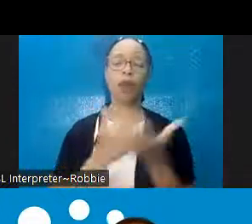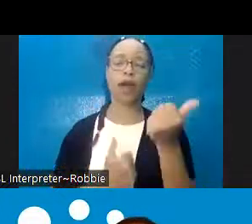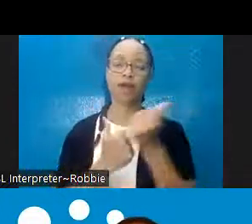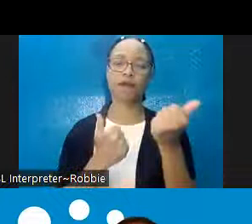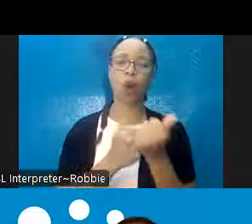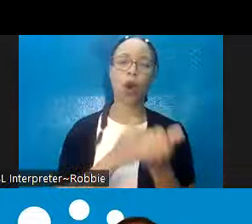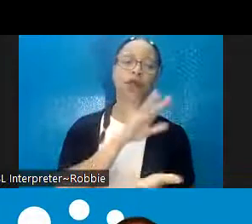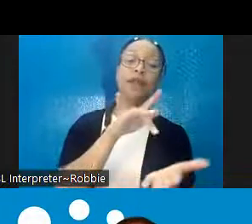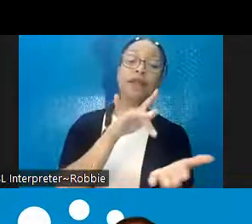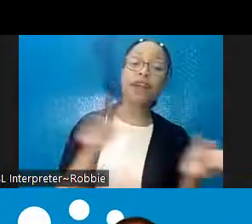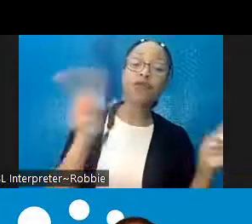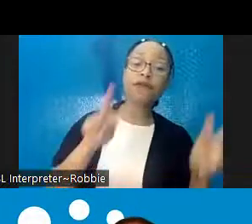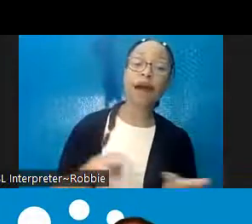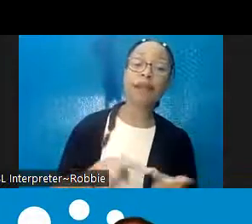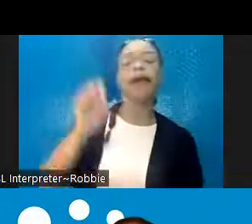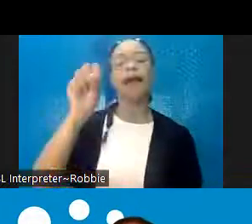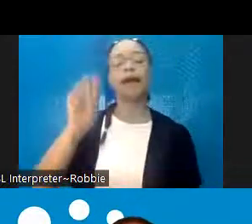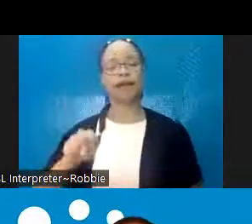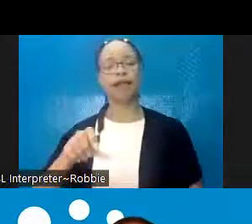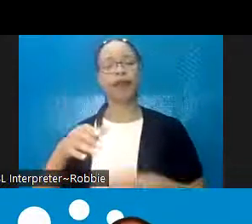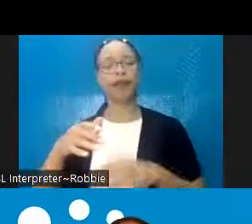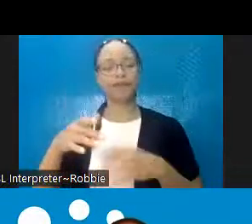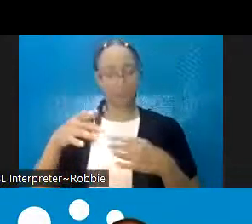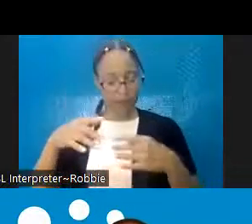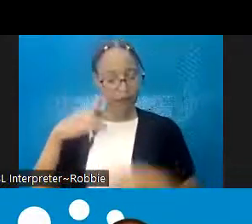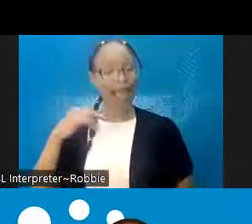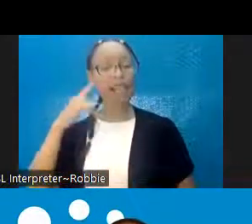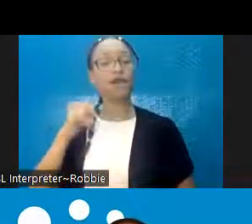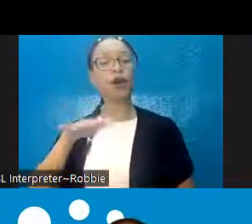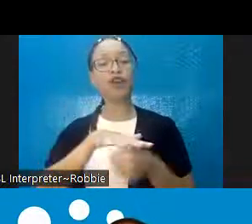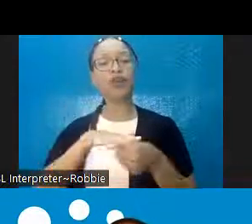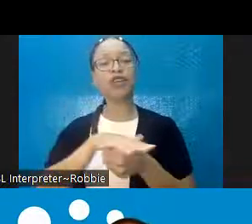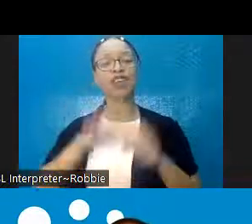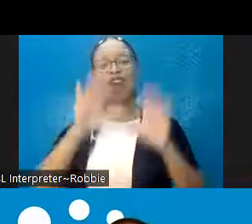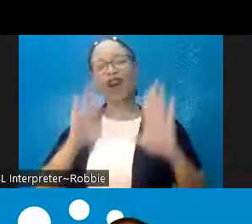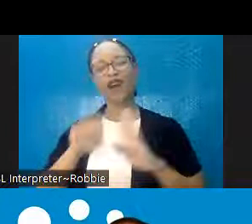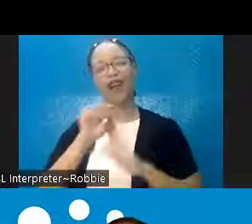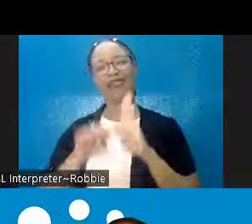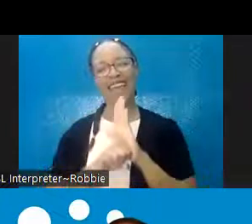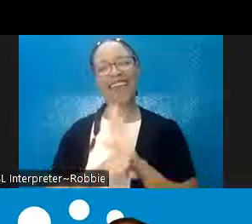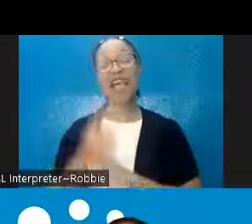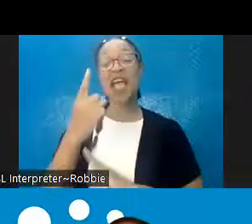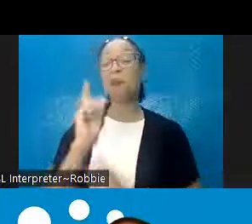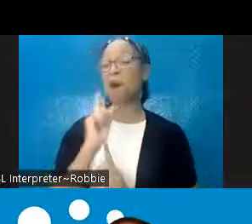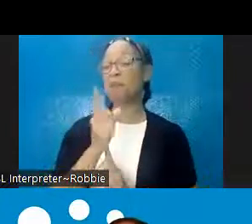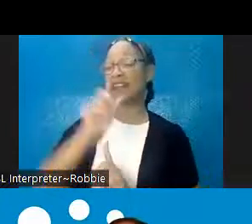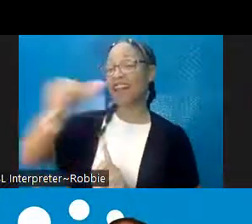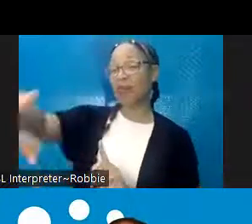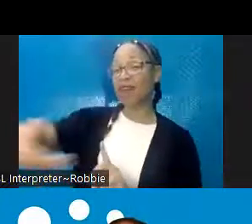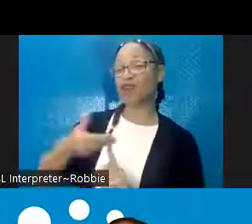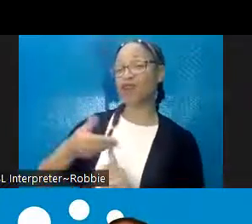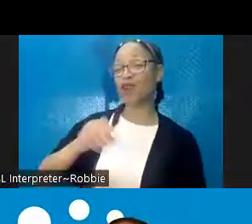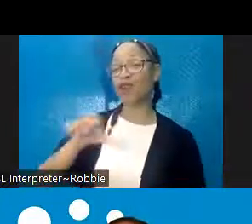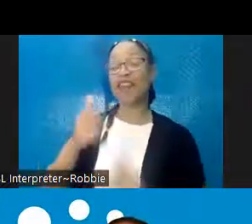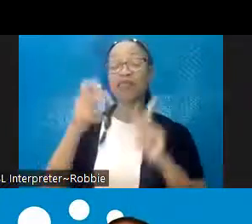Valley and Southern California regions of our great state. And in a minute, I will introduce my counterpart, Lola Cornish, who's with the